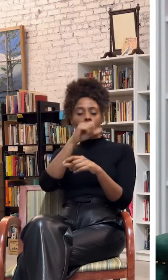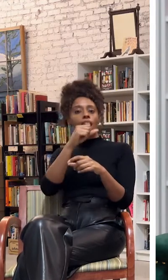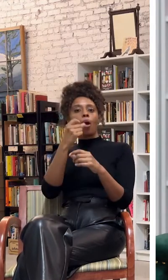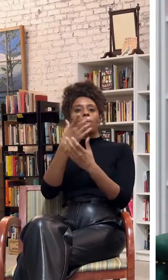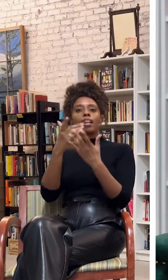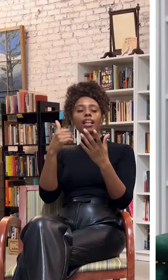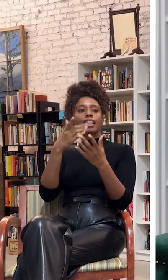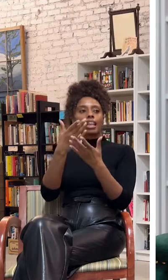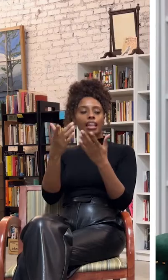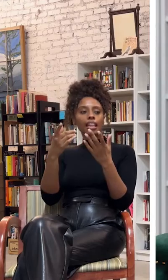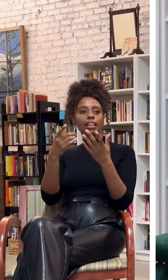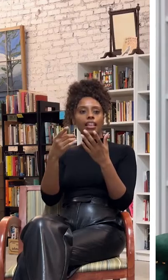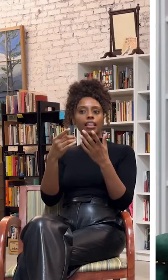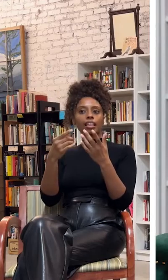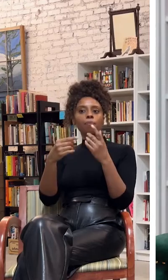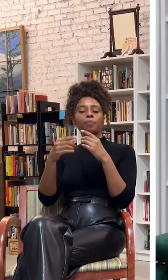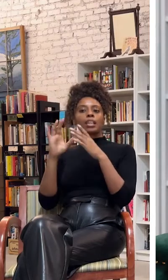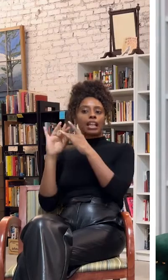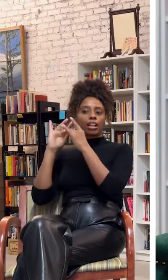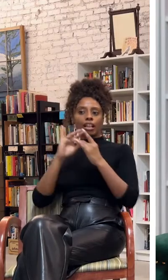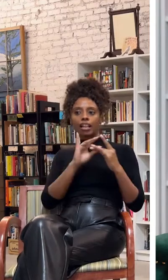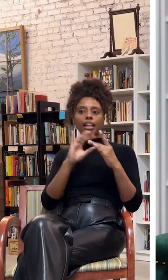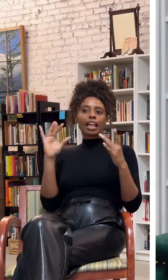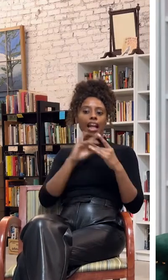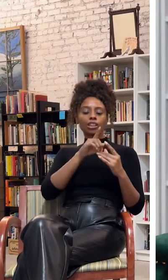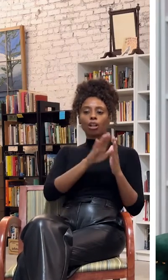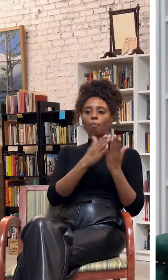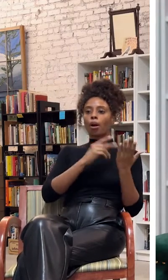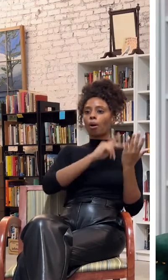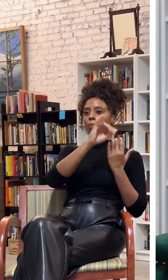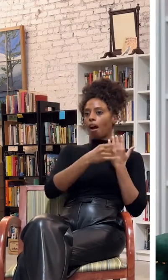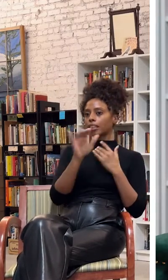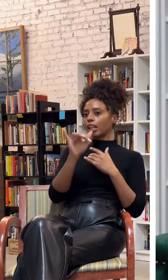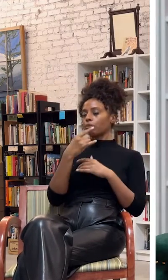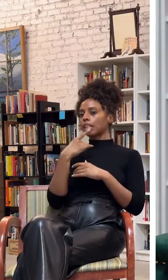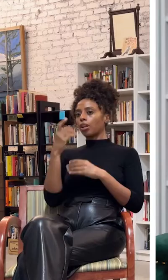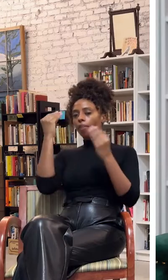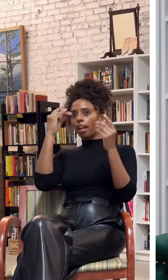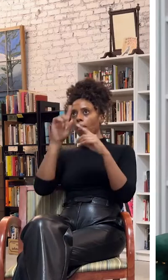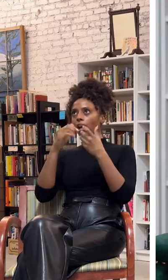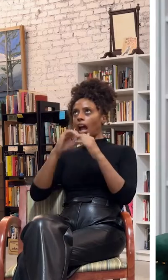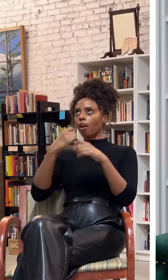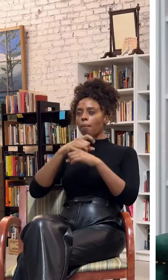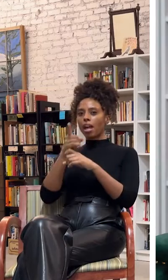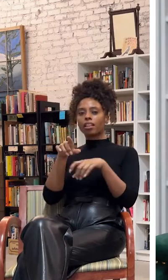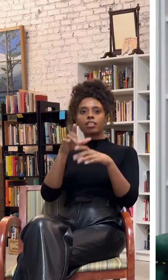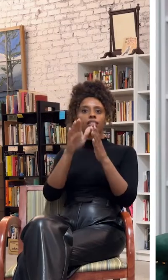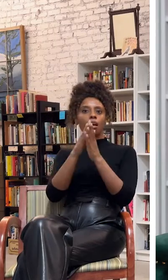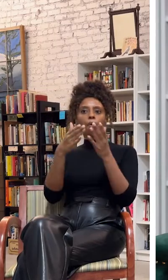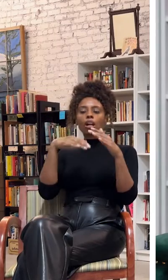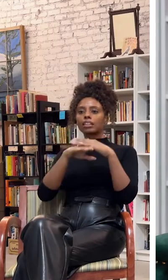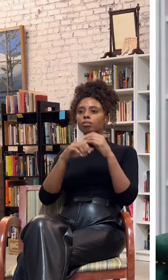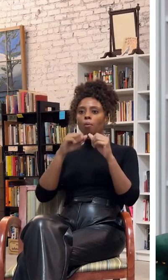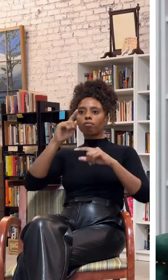think the tie back to this book and the project, like you say, you're thinking of how do I make this book accessible to